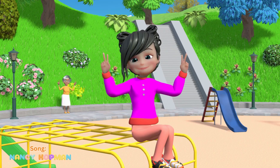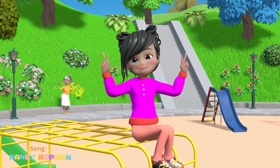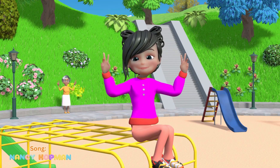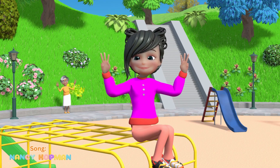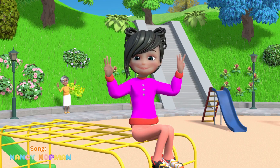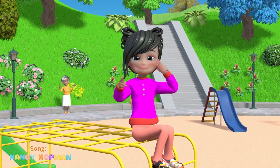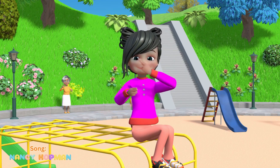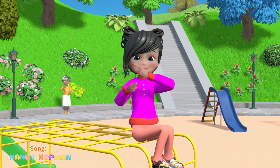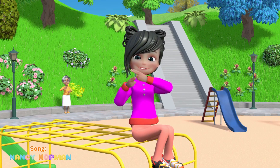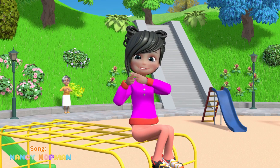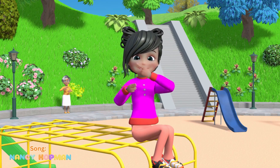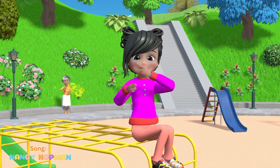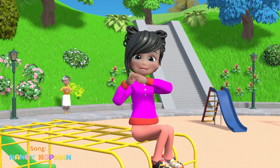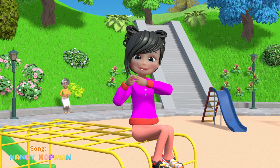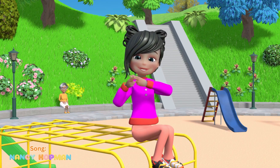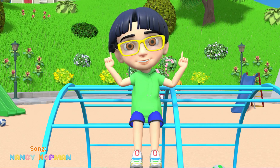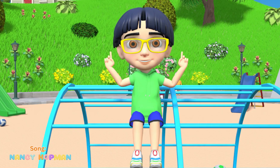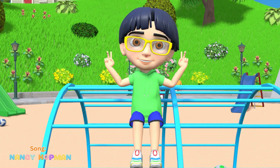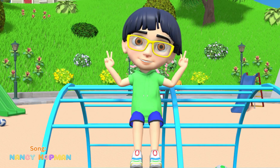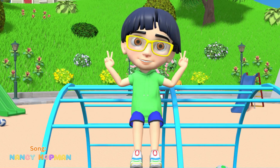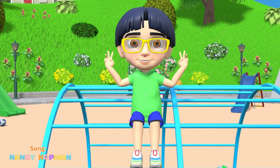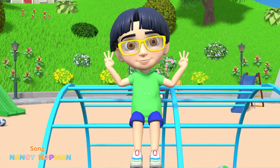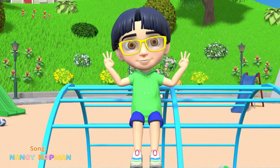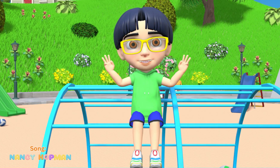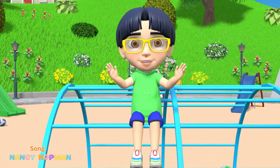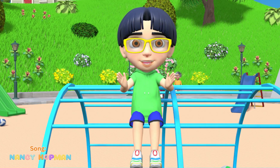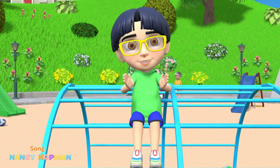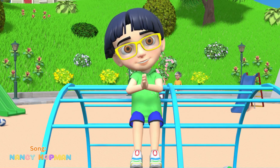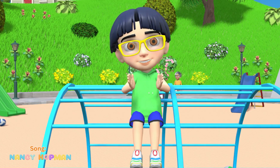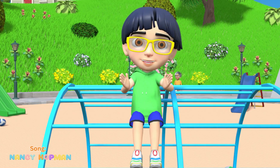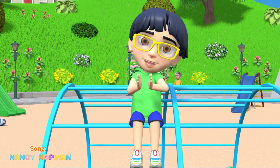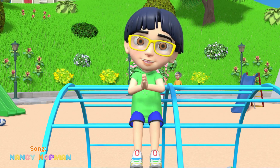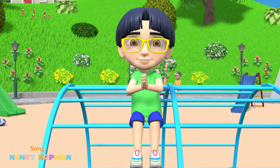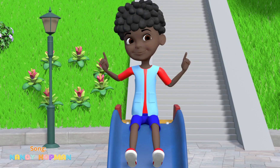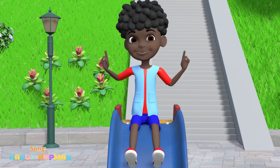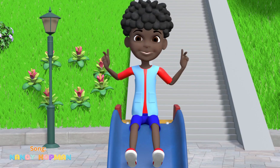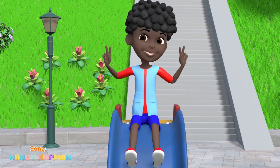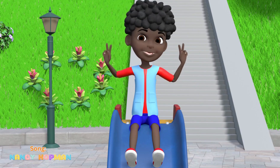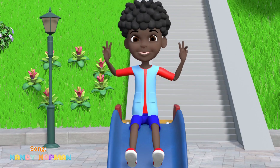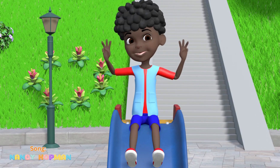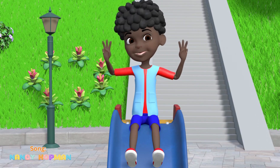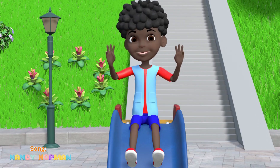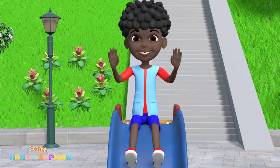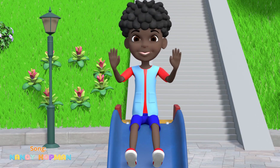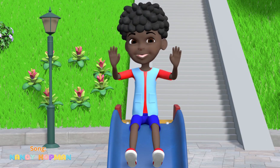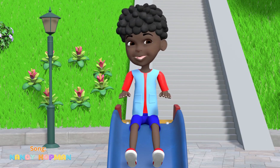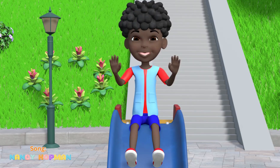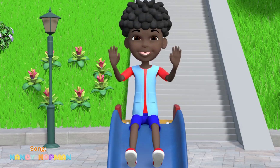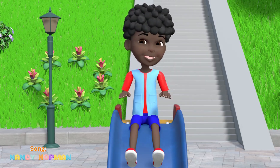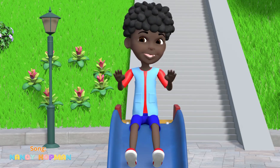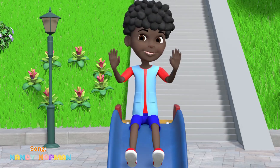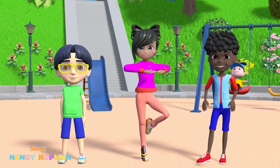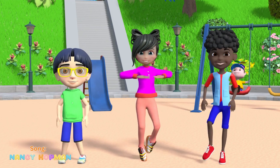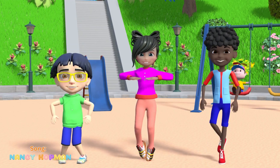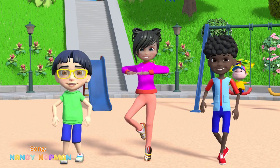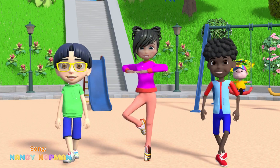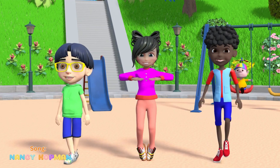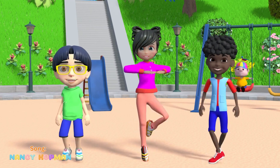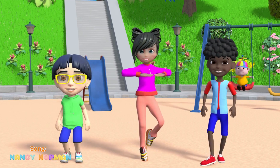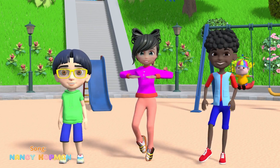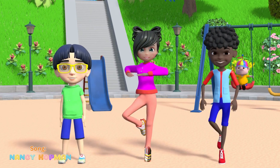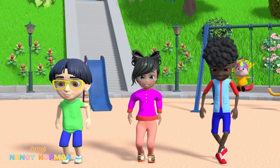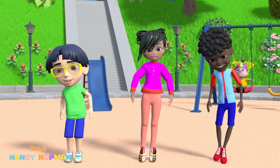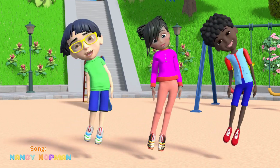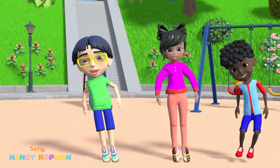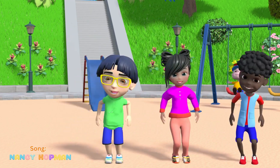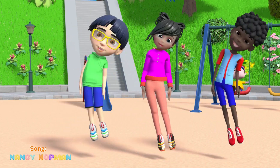One, two, three, tap. One, two, three, clap. One, two, three, bump. One, two,